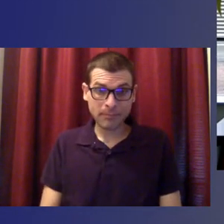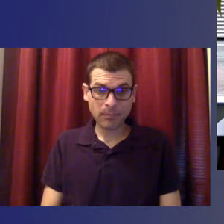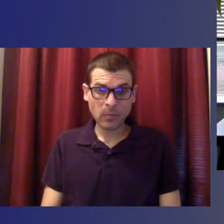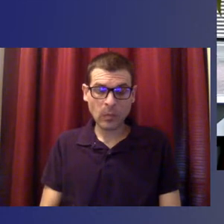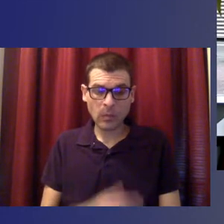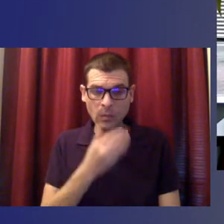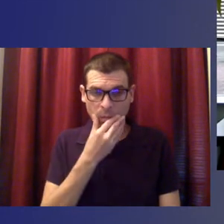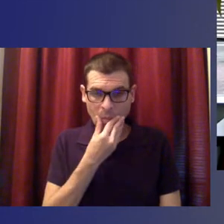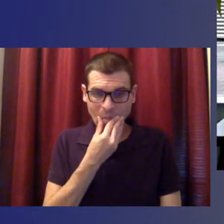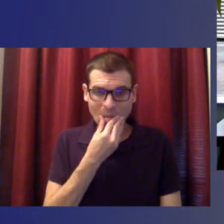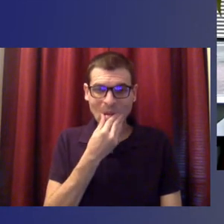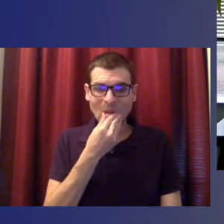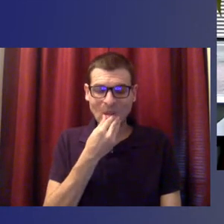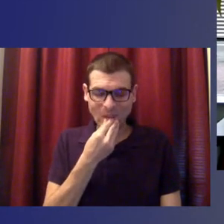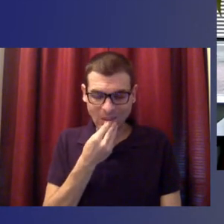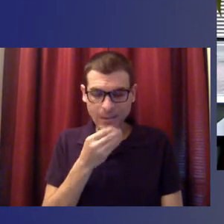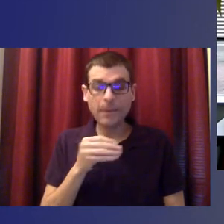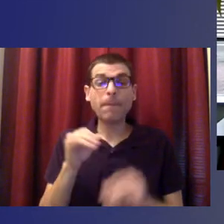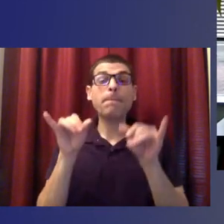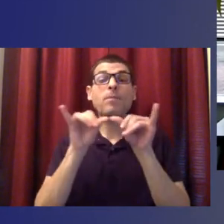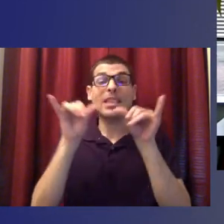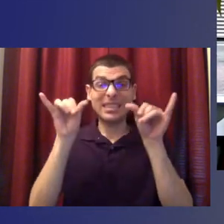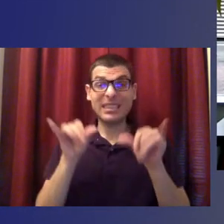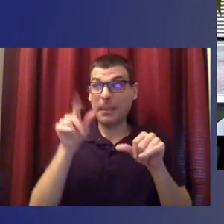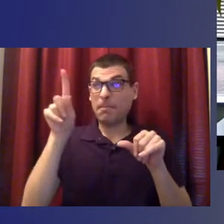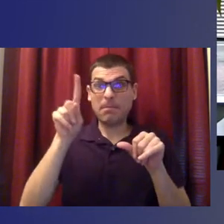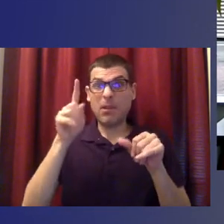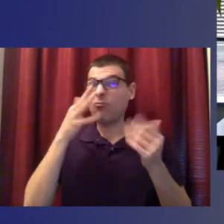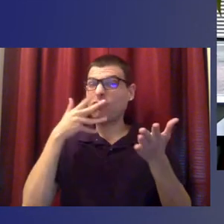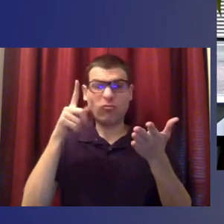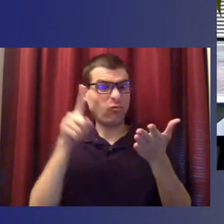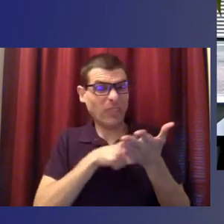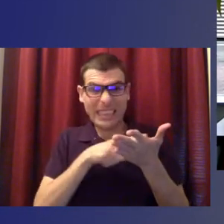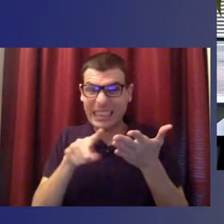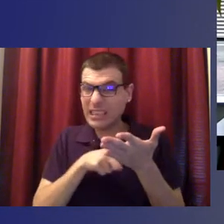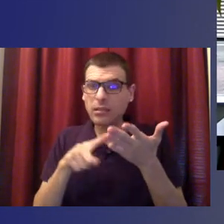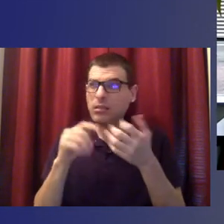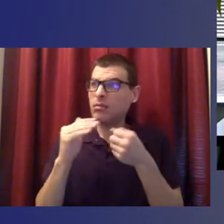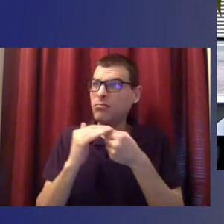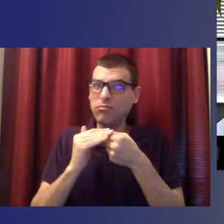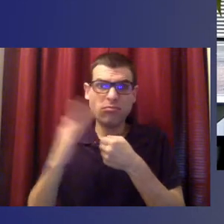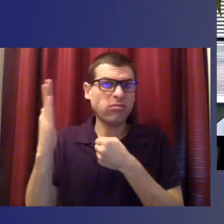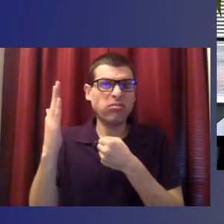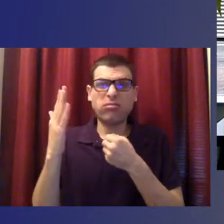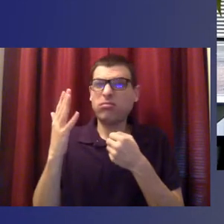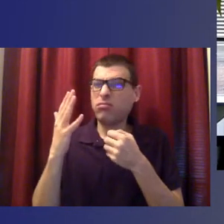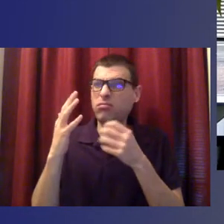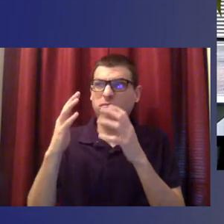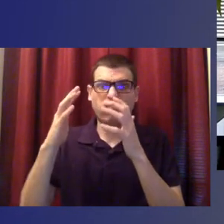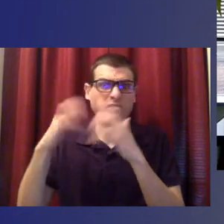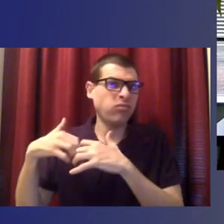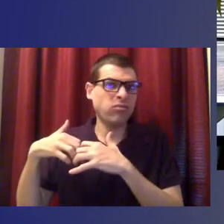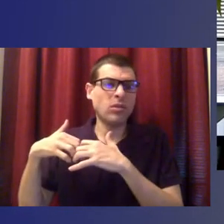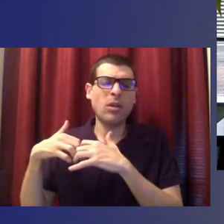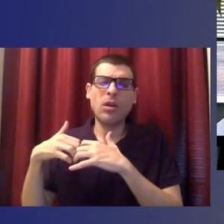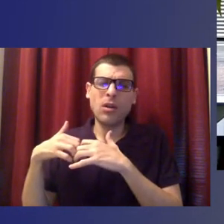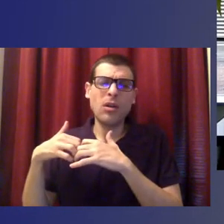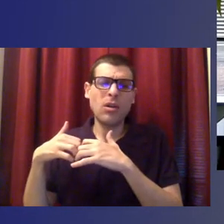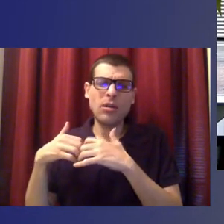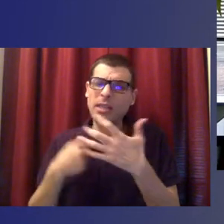Dismantling systemic racism is the most important work that we're doing at Multnomah County. And it's